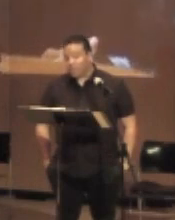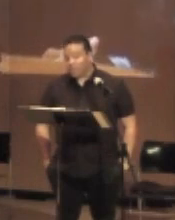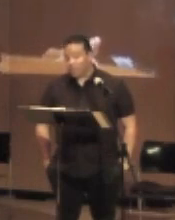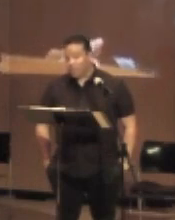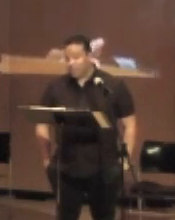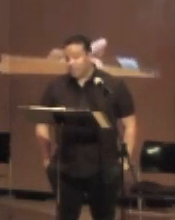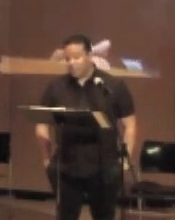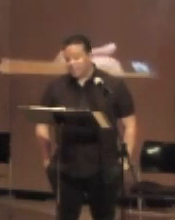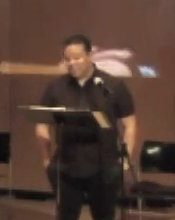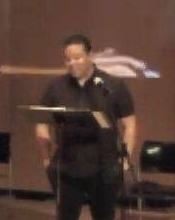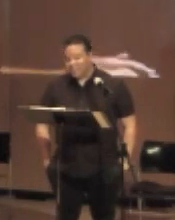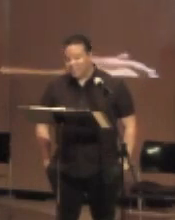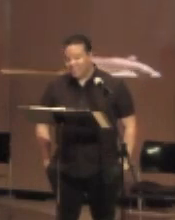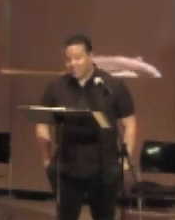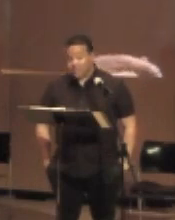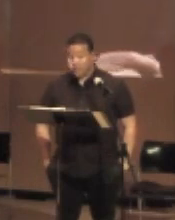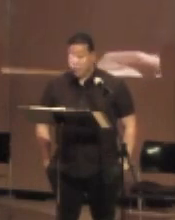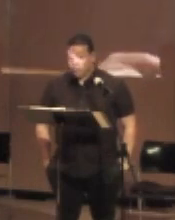yeah that's what